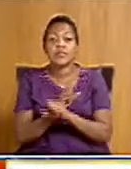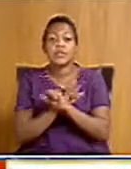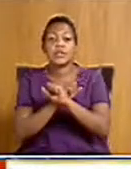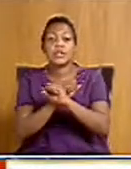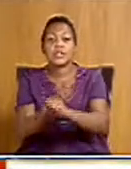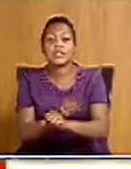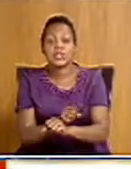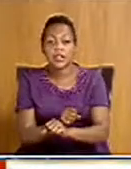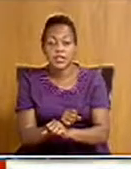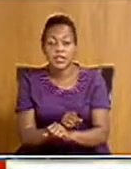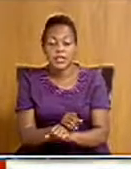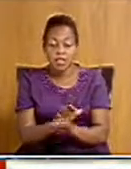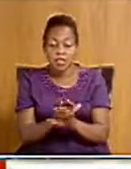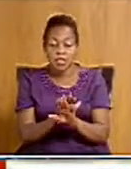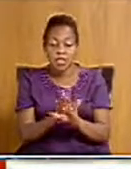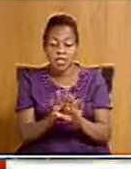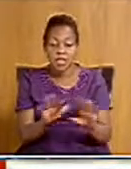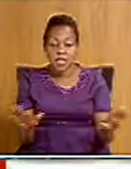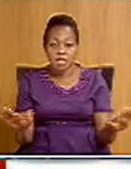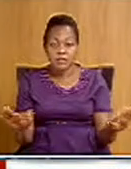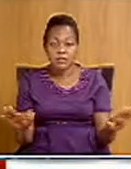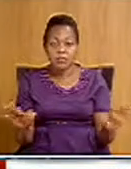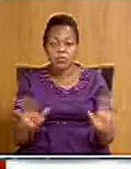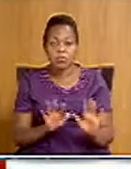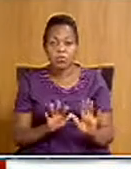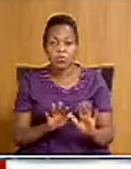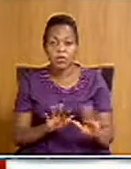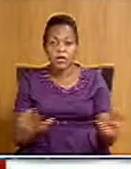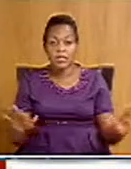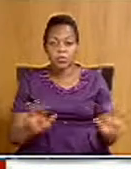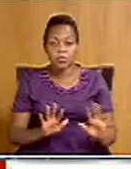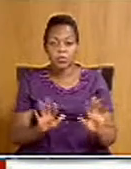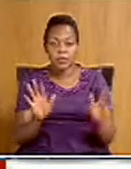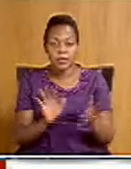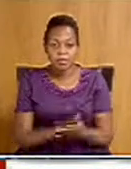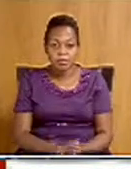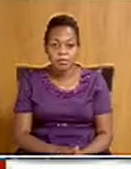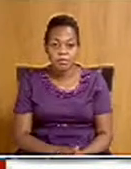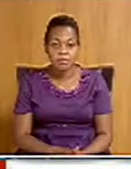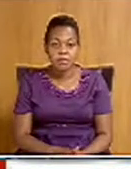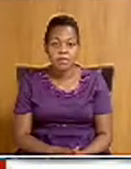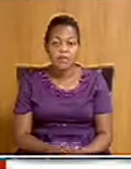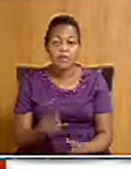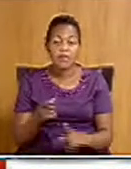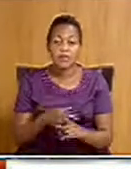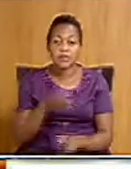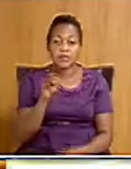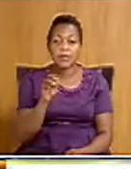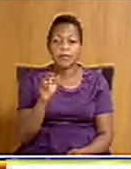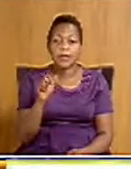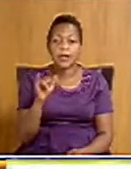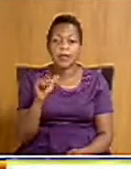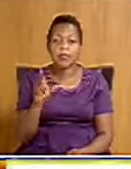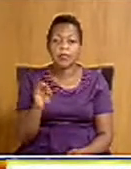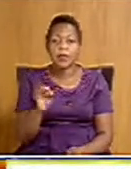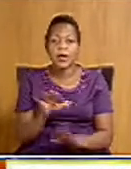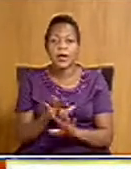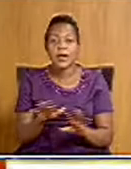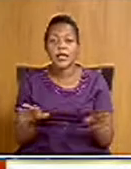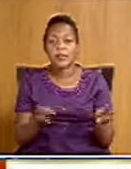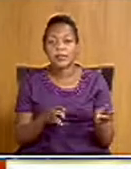Protecting bibanja owners over the iniquitous Mailo land system.